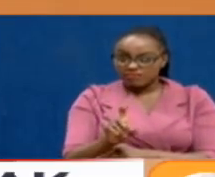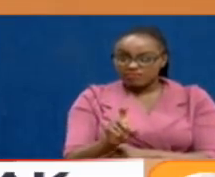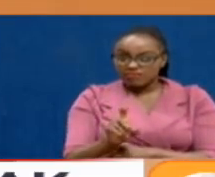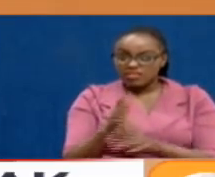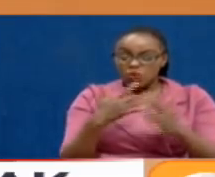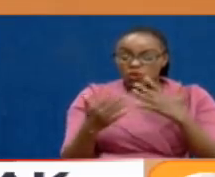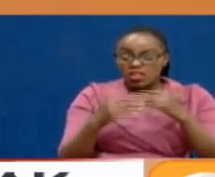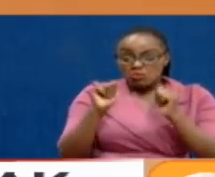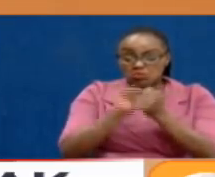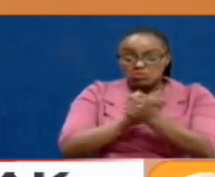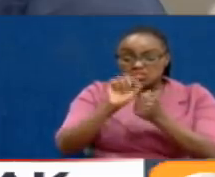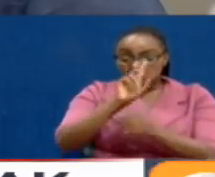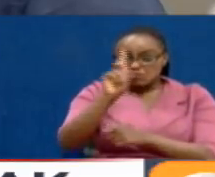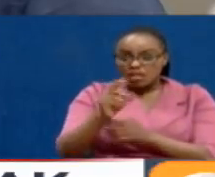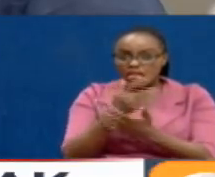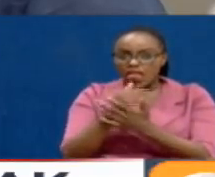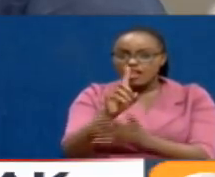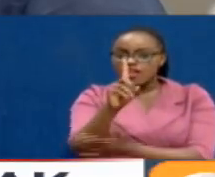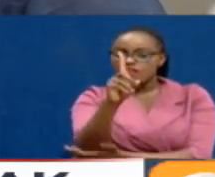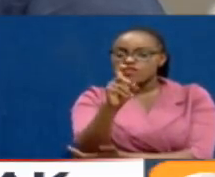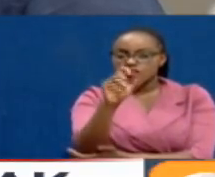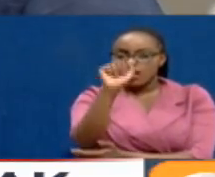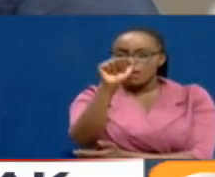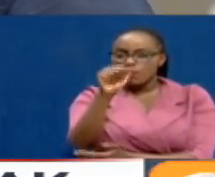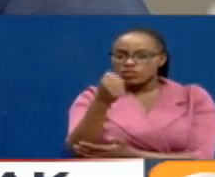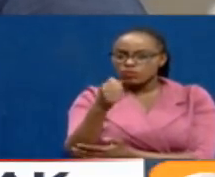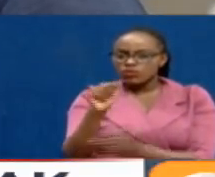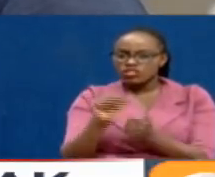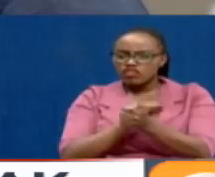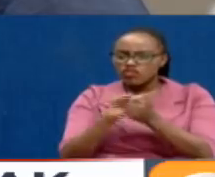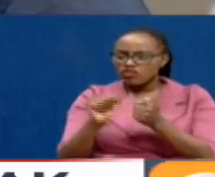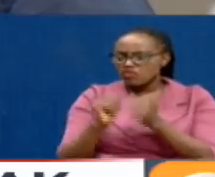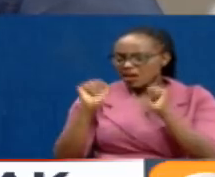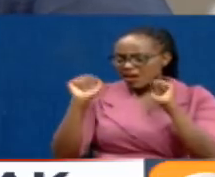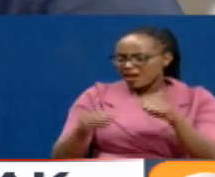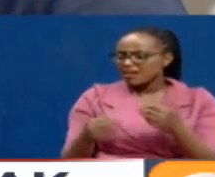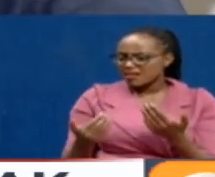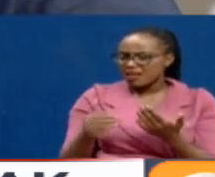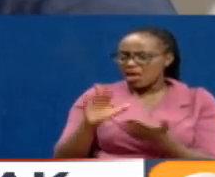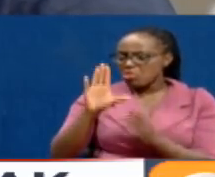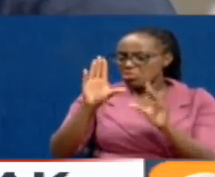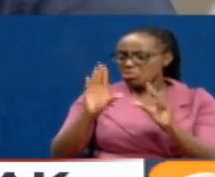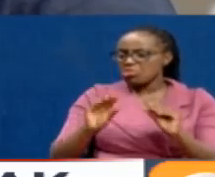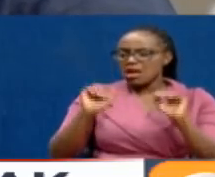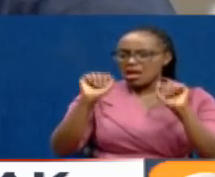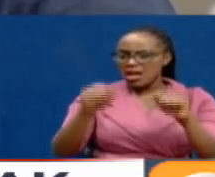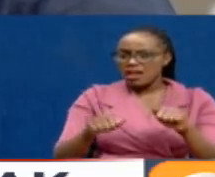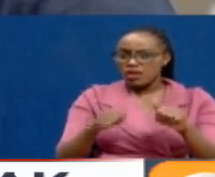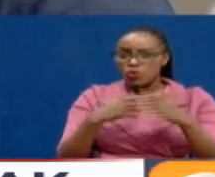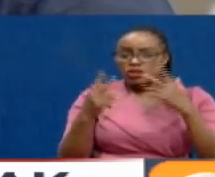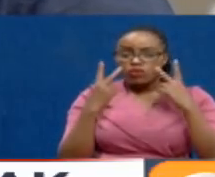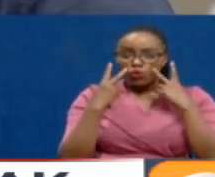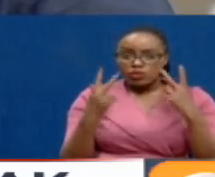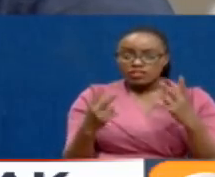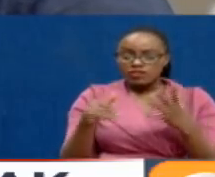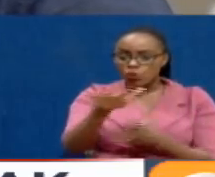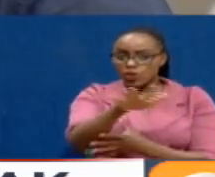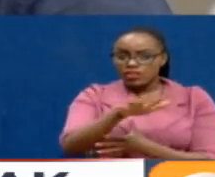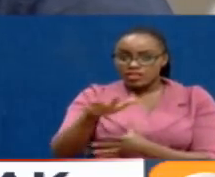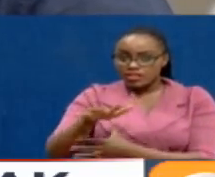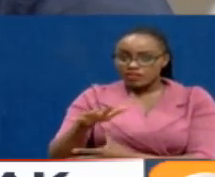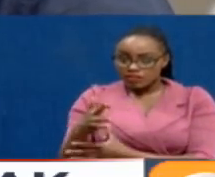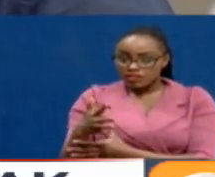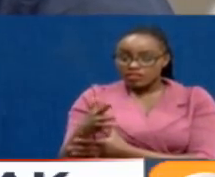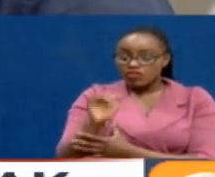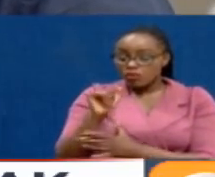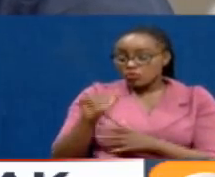it can be destroyed? Any virus can be boiled and boiled to death, literally. So what we've seen on surfaces, viruses